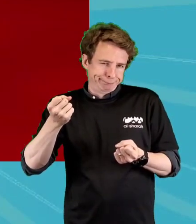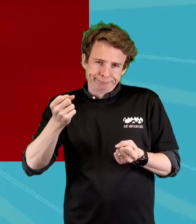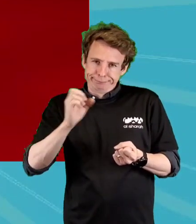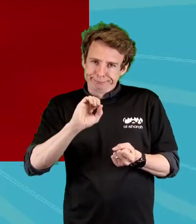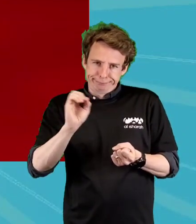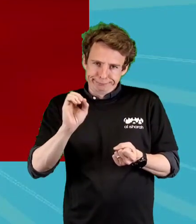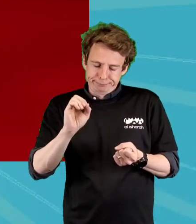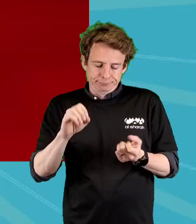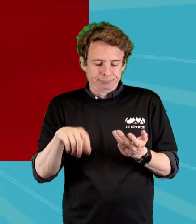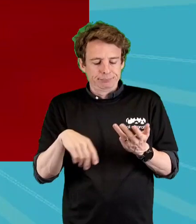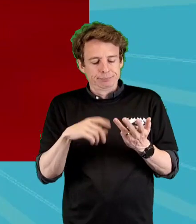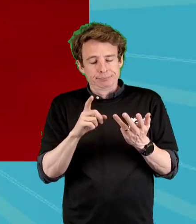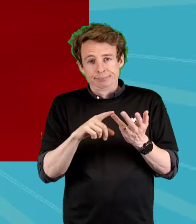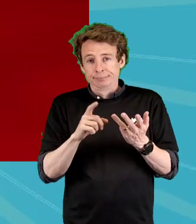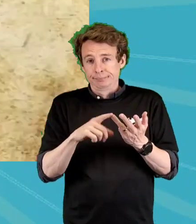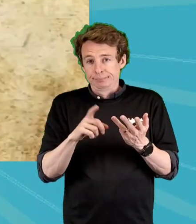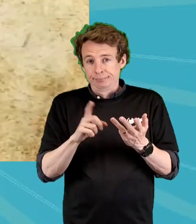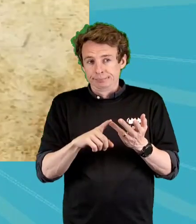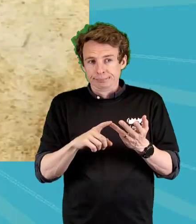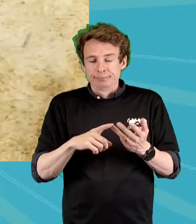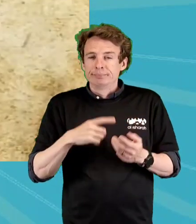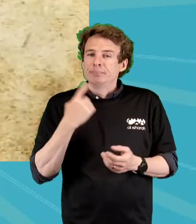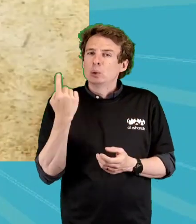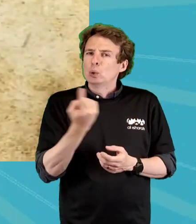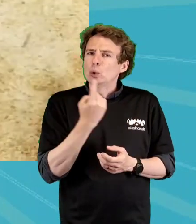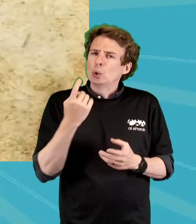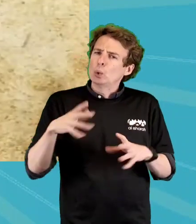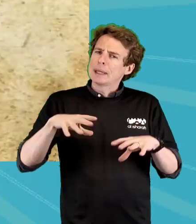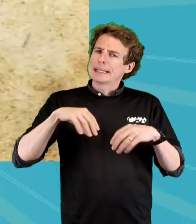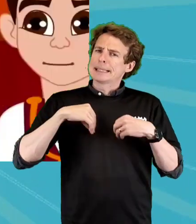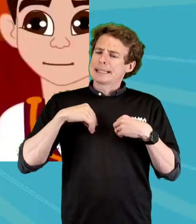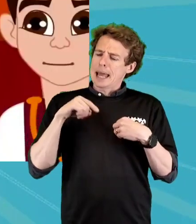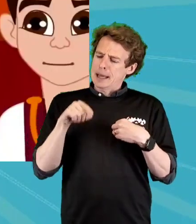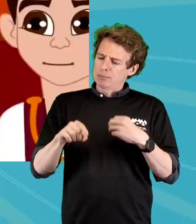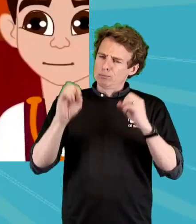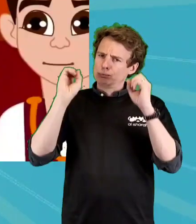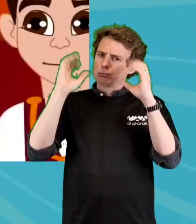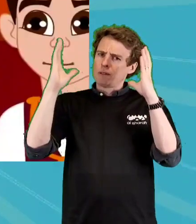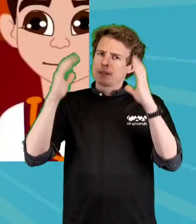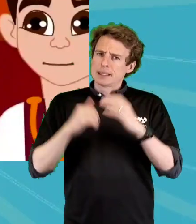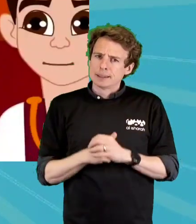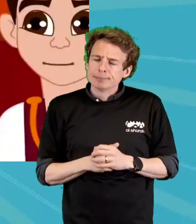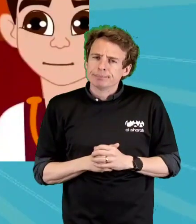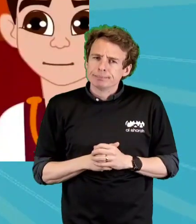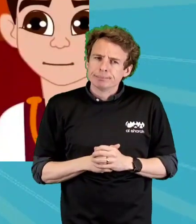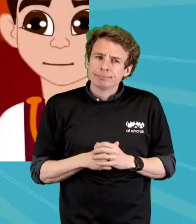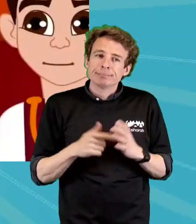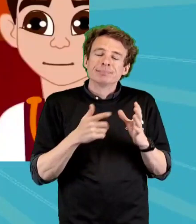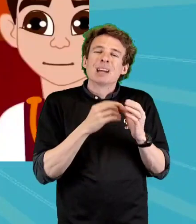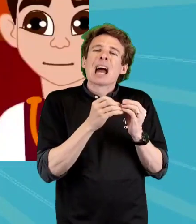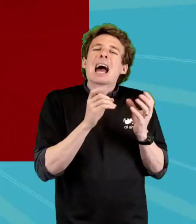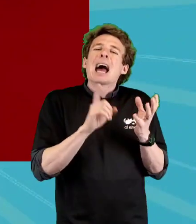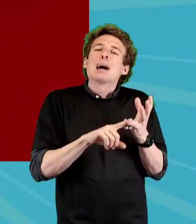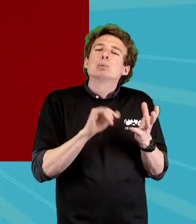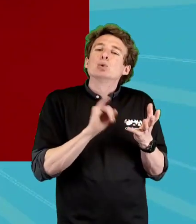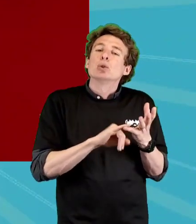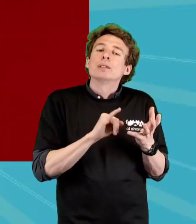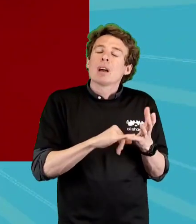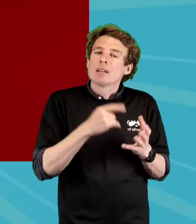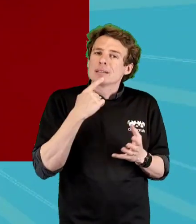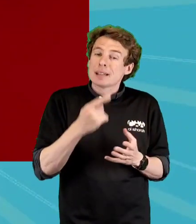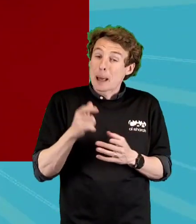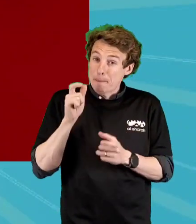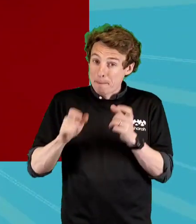Abu Sufyan said no. Number 4. Who accepted him as a prophet?